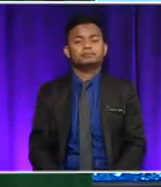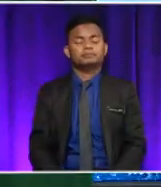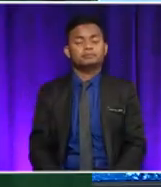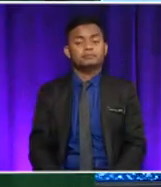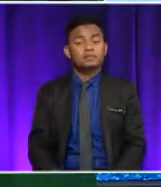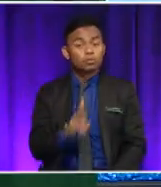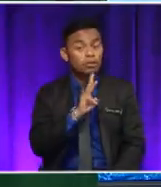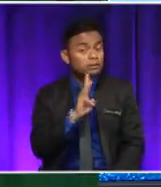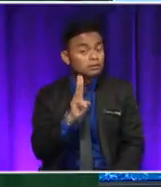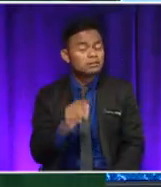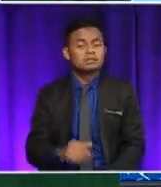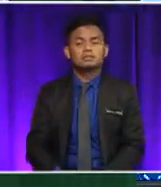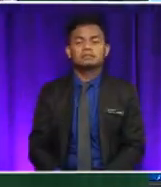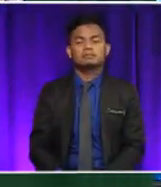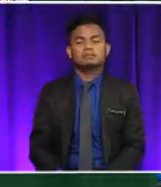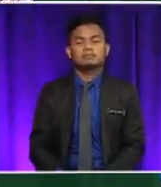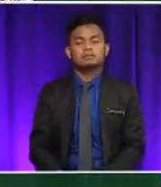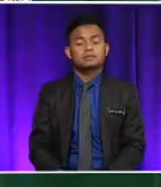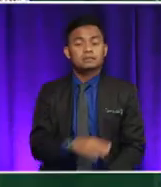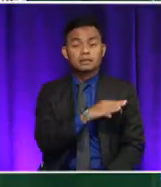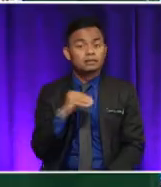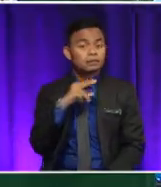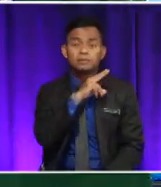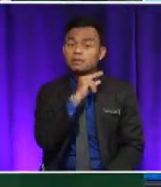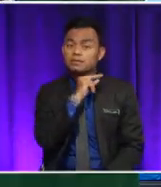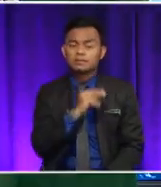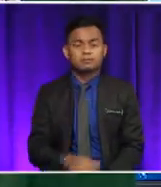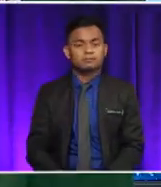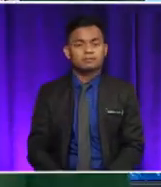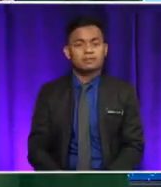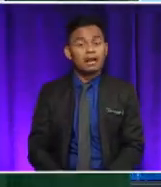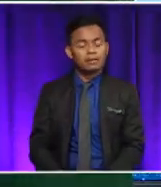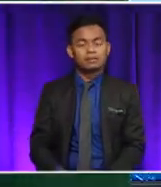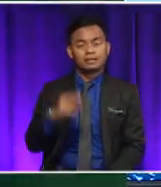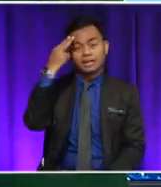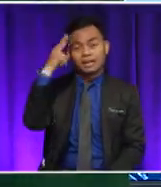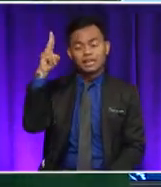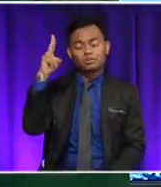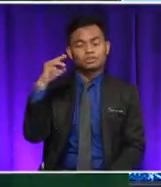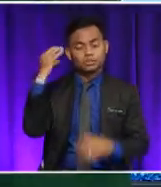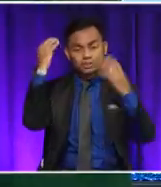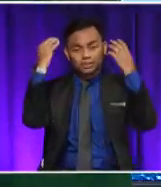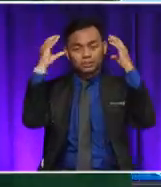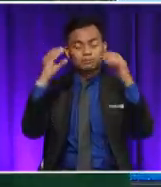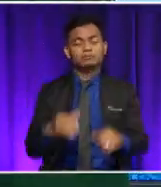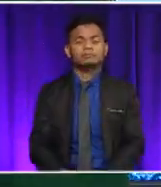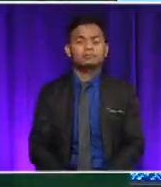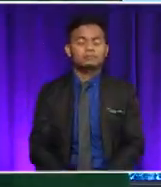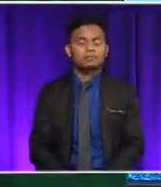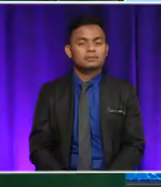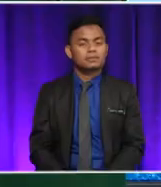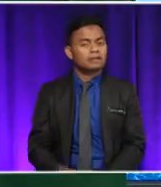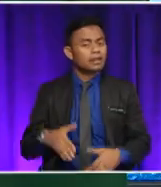the waters, and the birds. Oh, hello, Cik Guliana. Hi. Wow, you seem to be